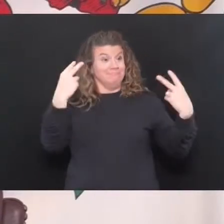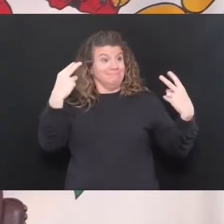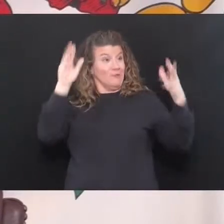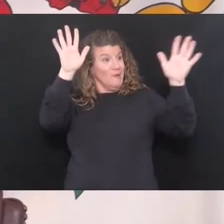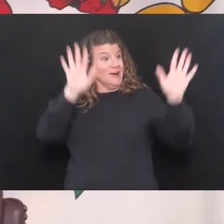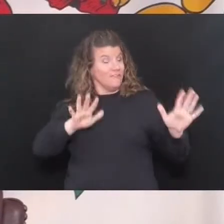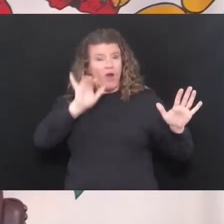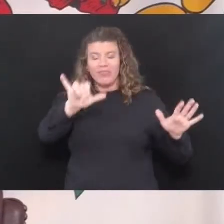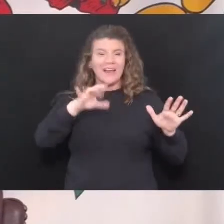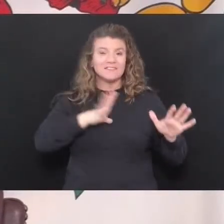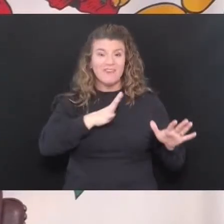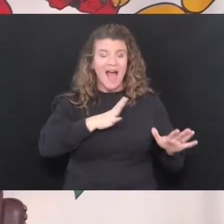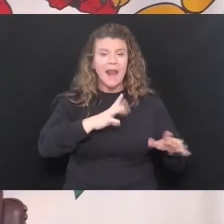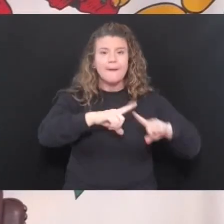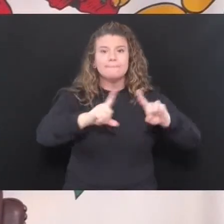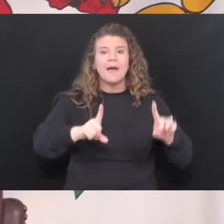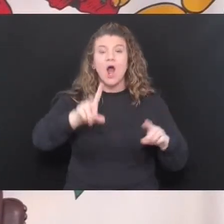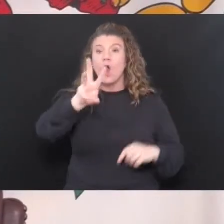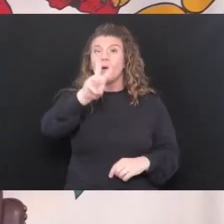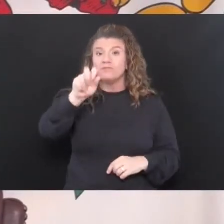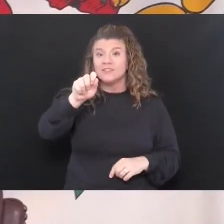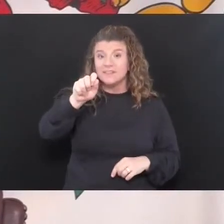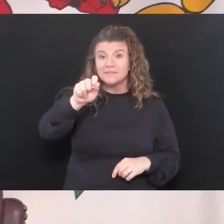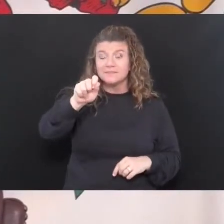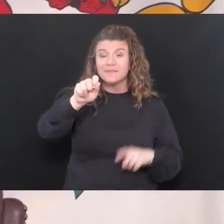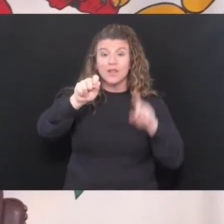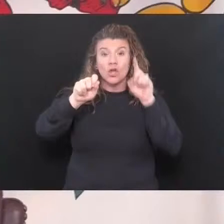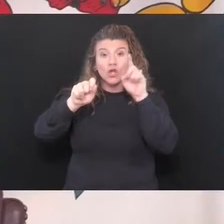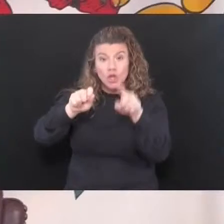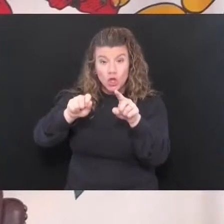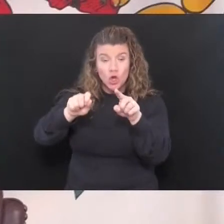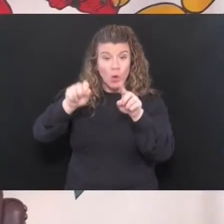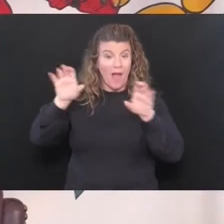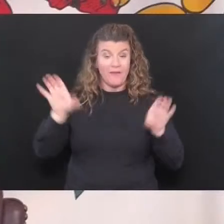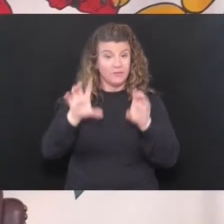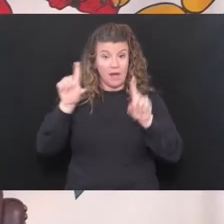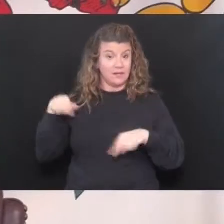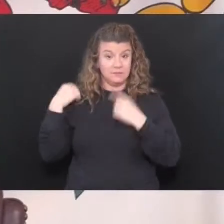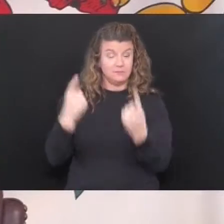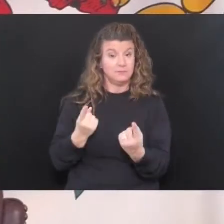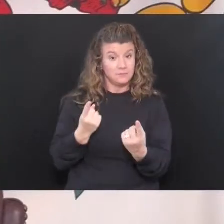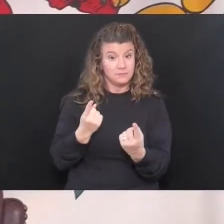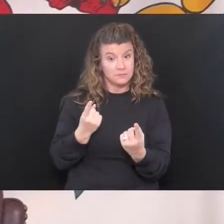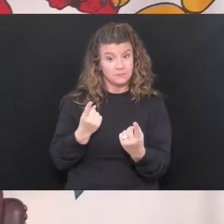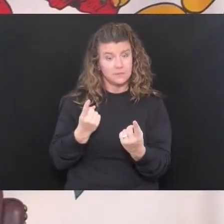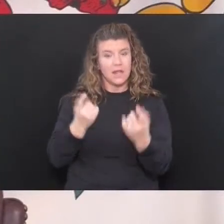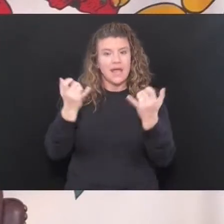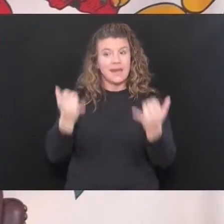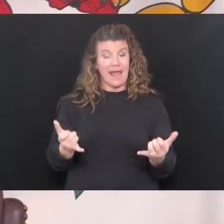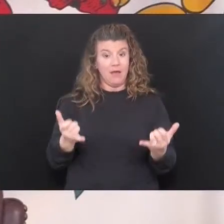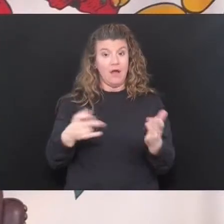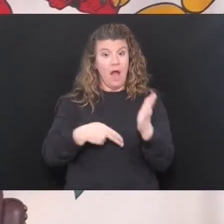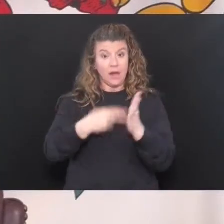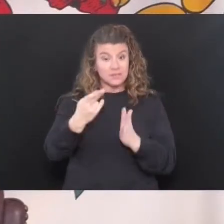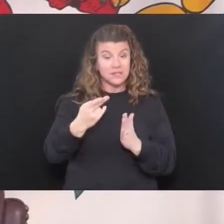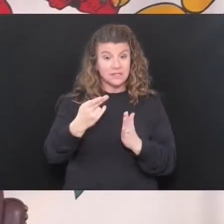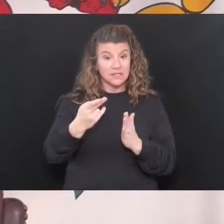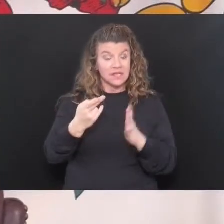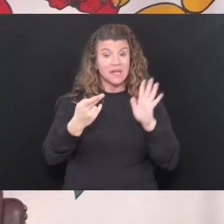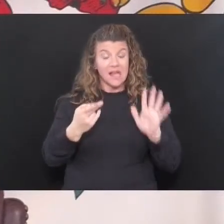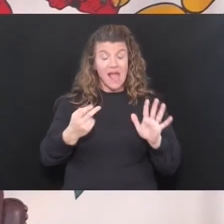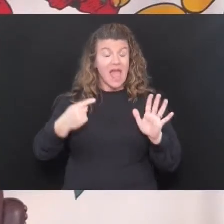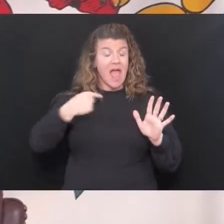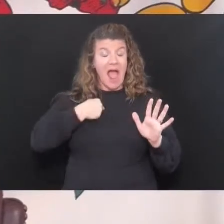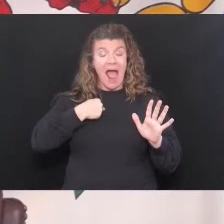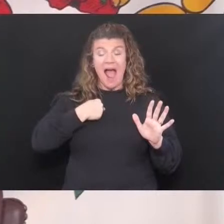great. But West Virginia, you have done this. Now, literally, I could sit